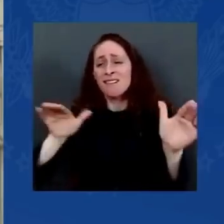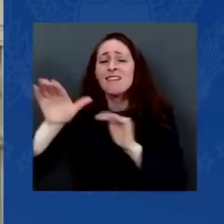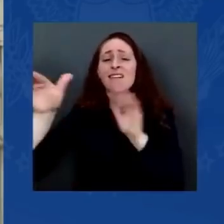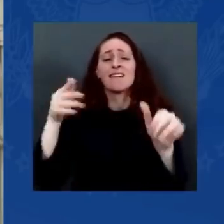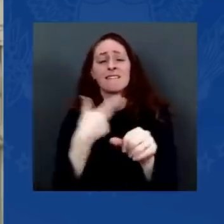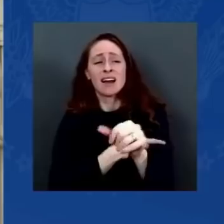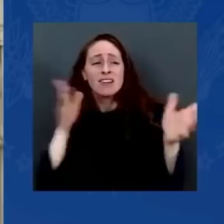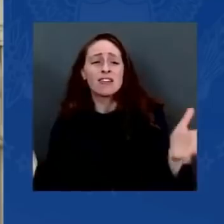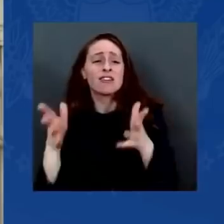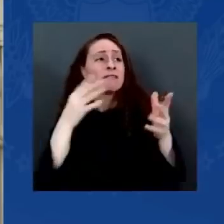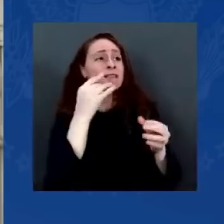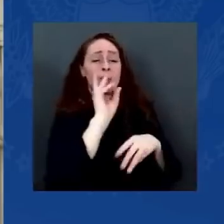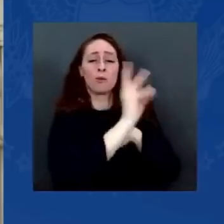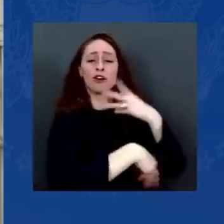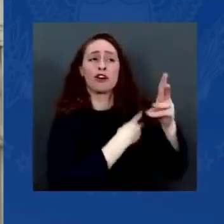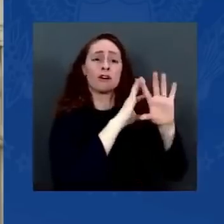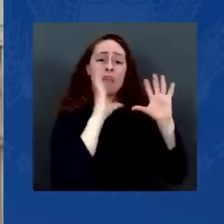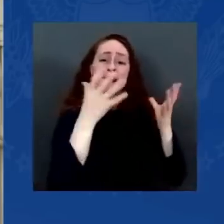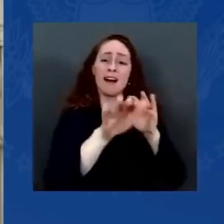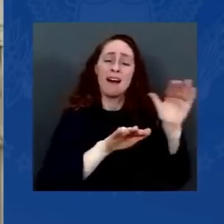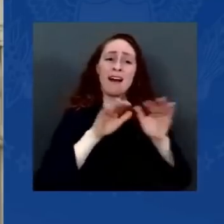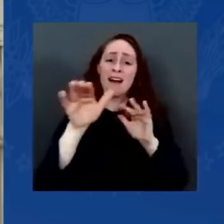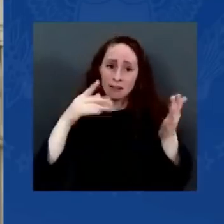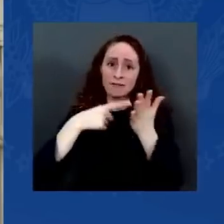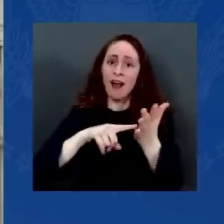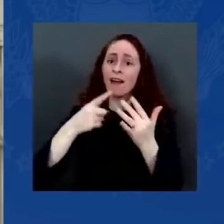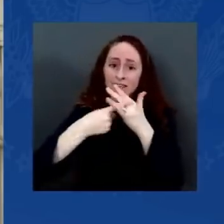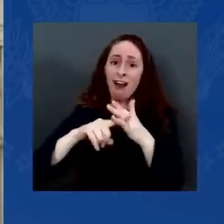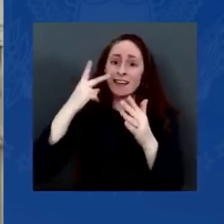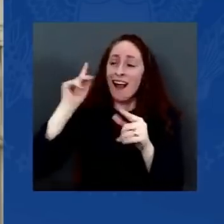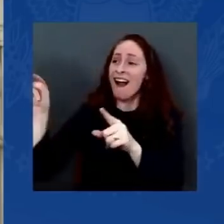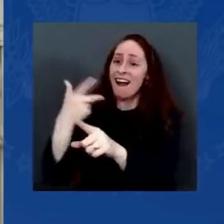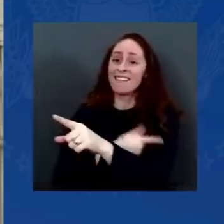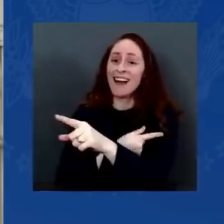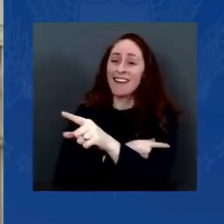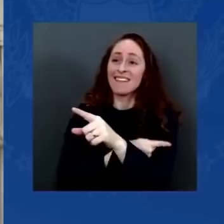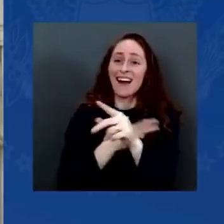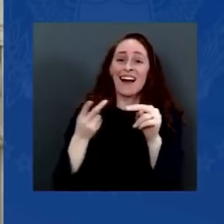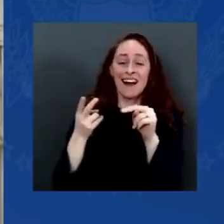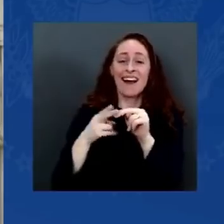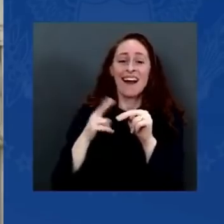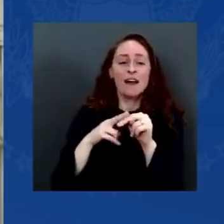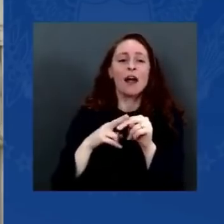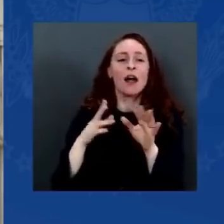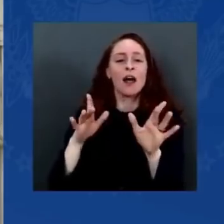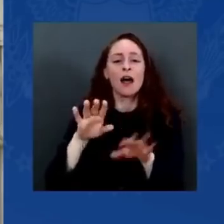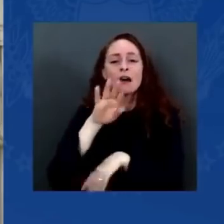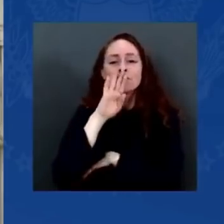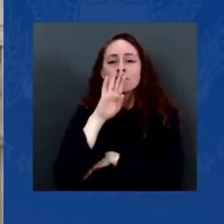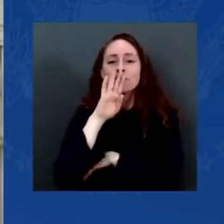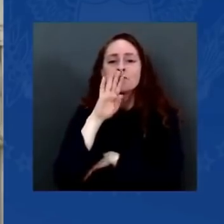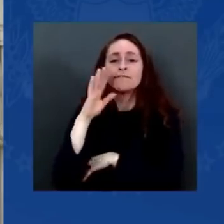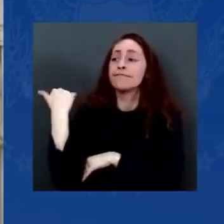summer as vaccine resistance among some hardened. Look, the unvaccinated are responsible for their